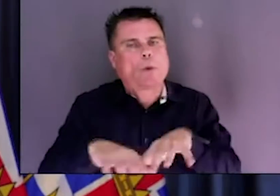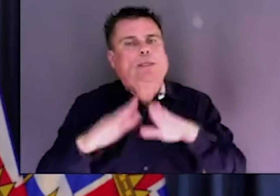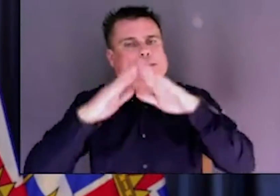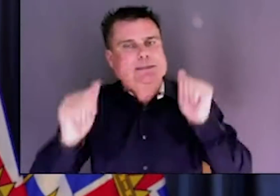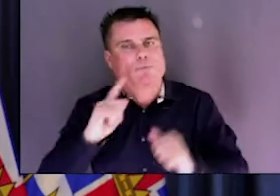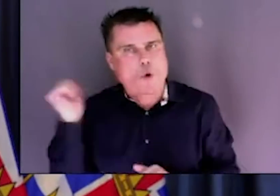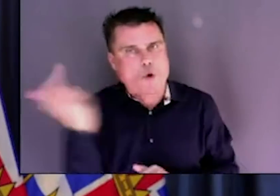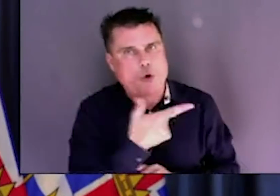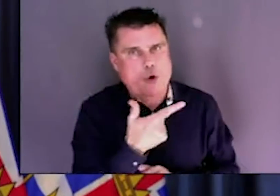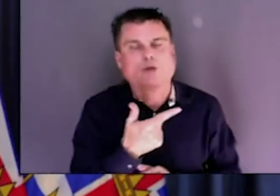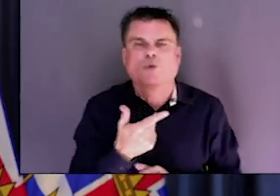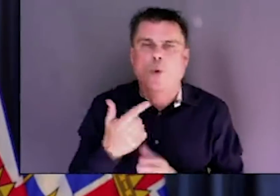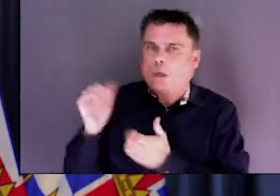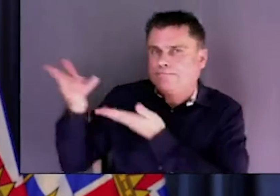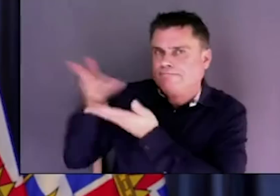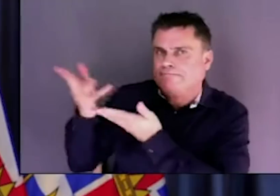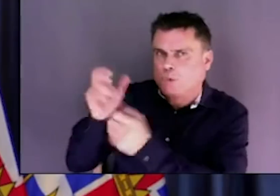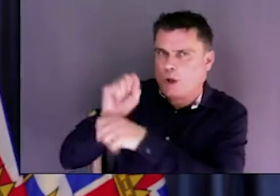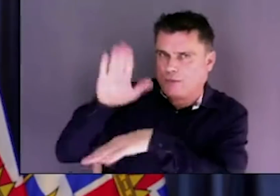Tom Fletcher, Black Press.